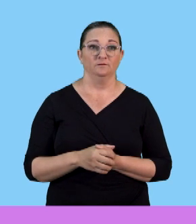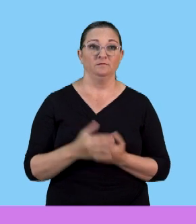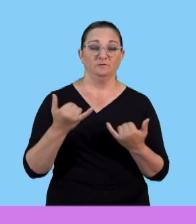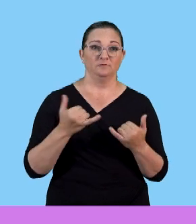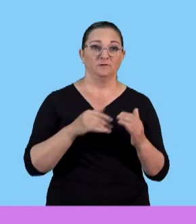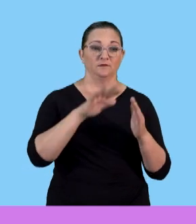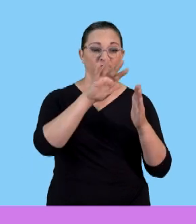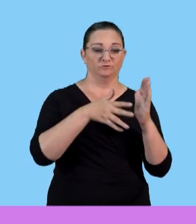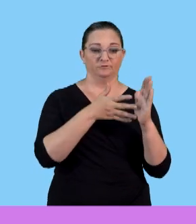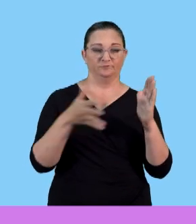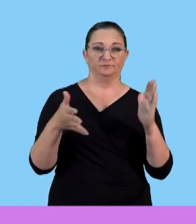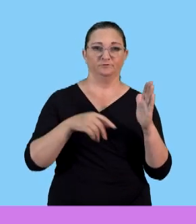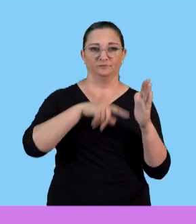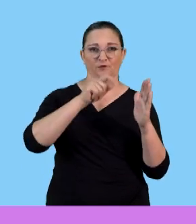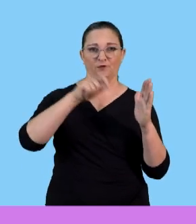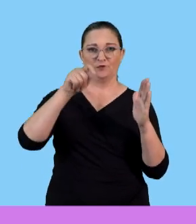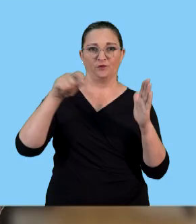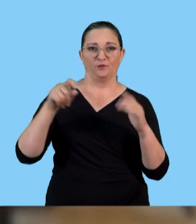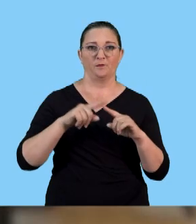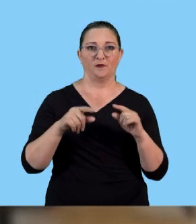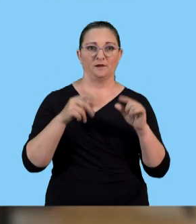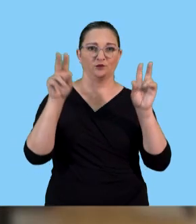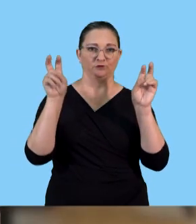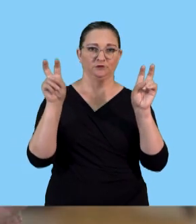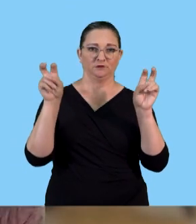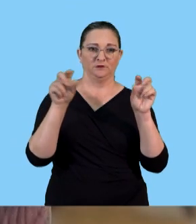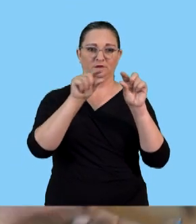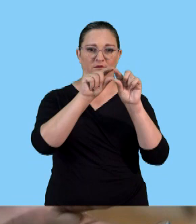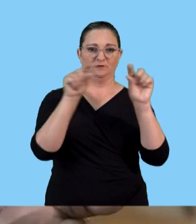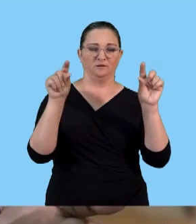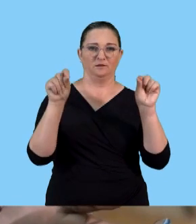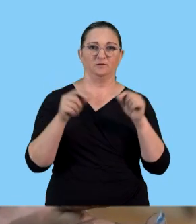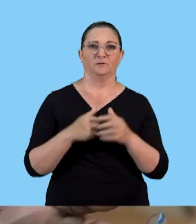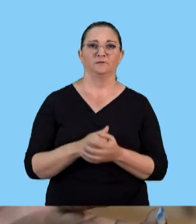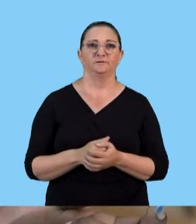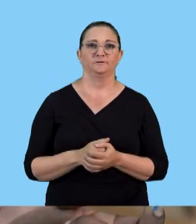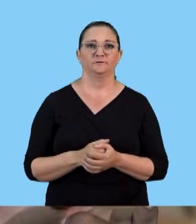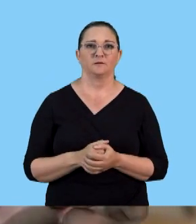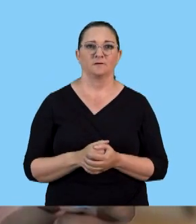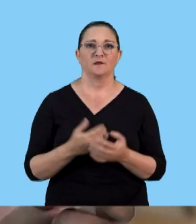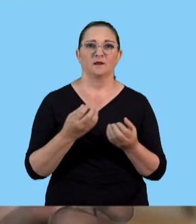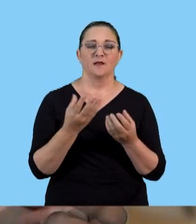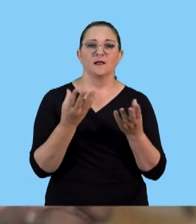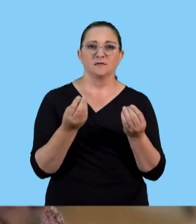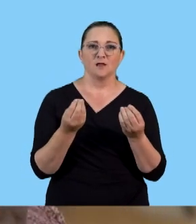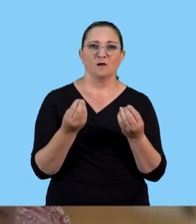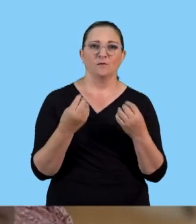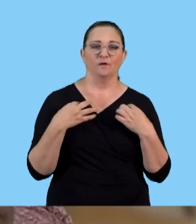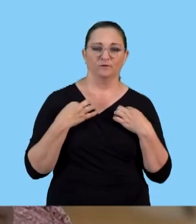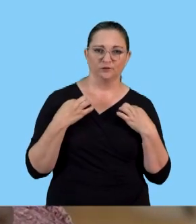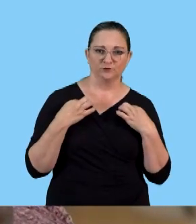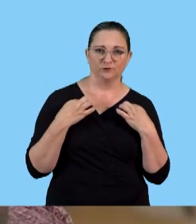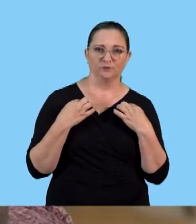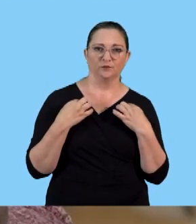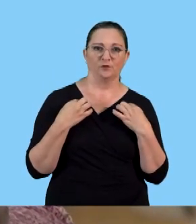34,000. So now drawing your graph, obviously your graph will have a title, of which now we are drawing the number of sportswear sets that